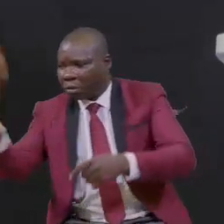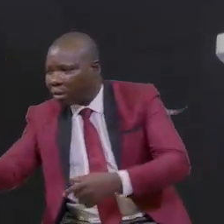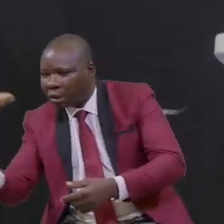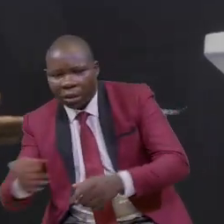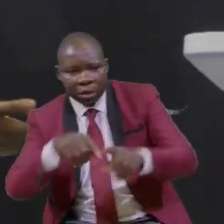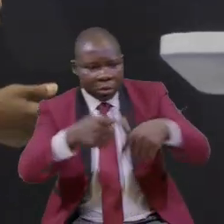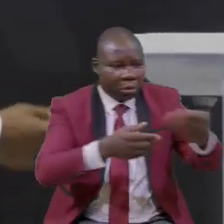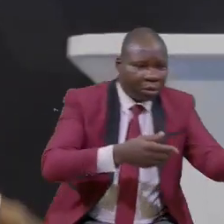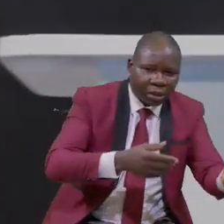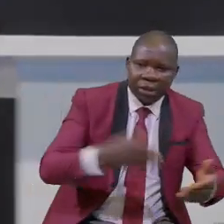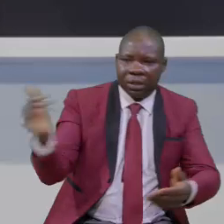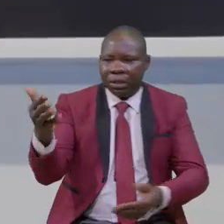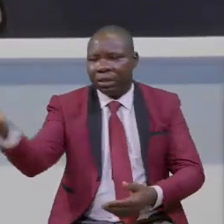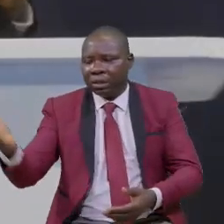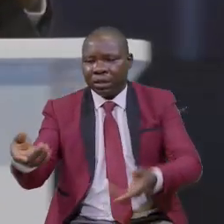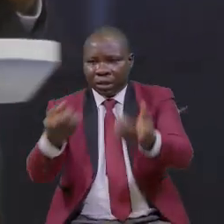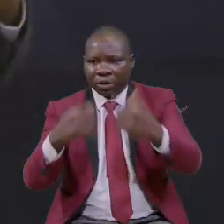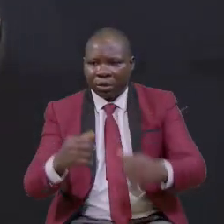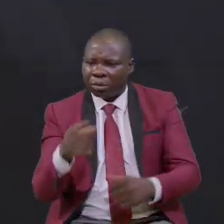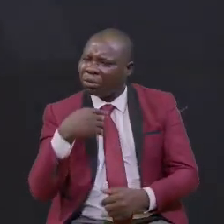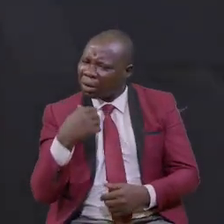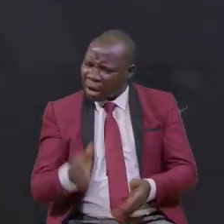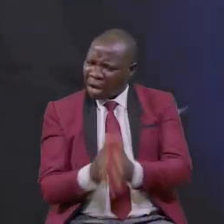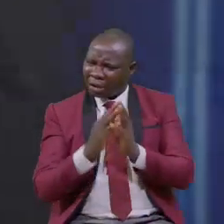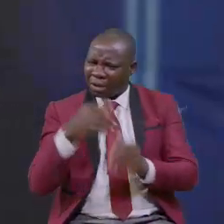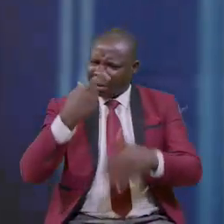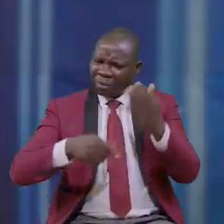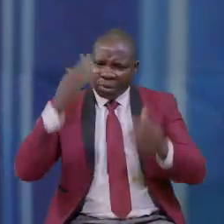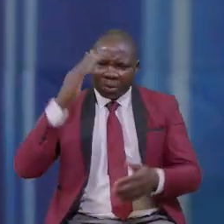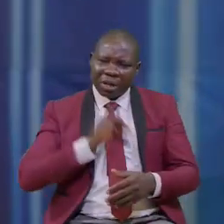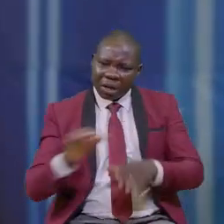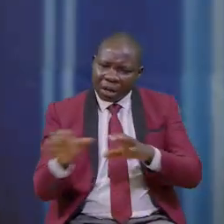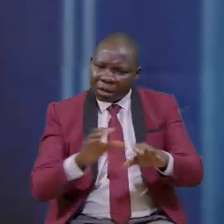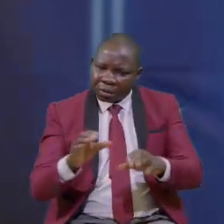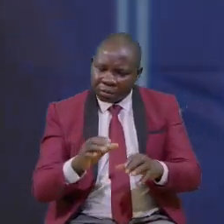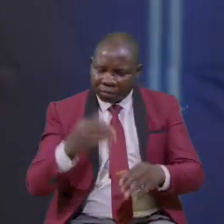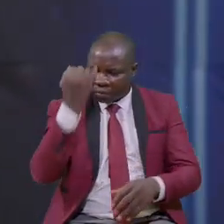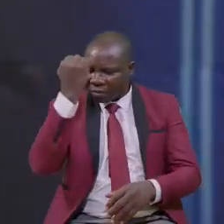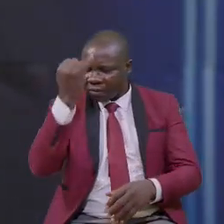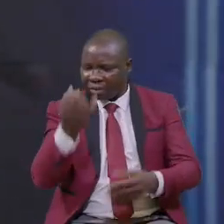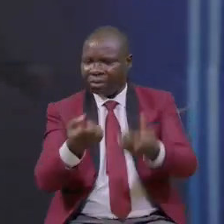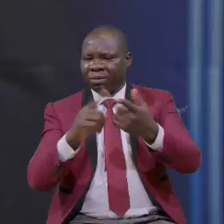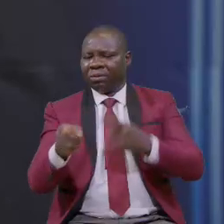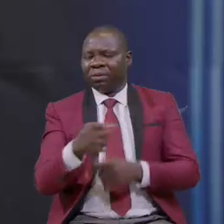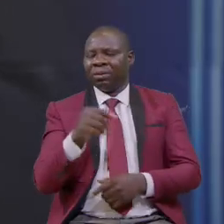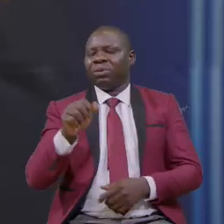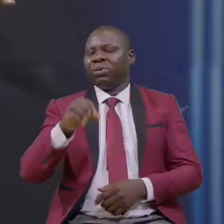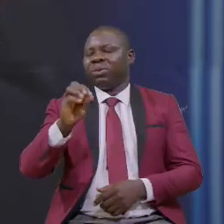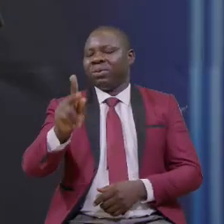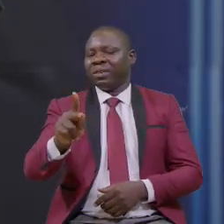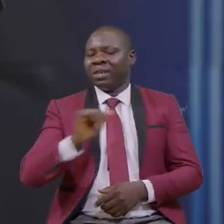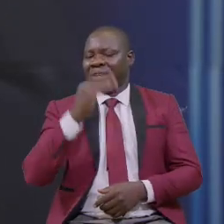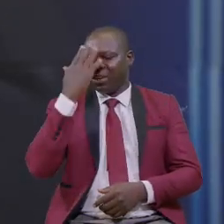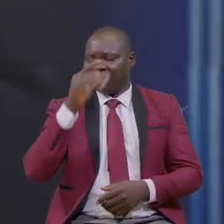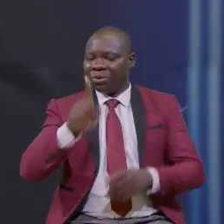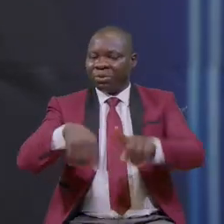they come. You say, what am I going to do? An idea came to you. And you went to the passport office